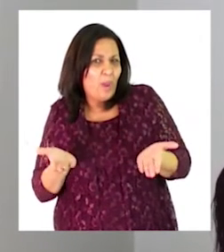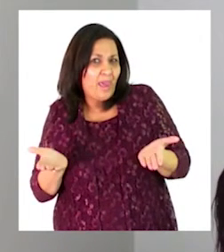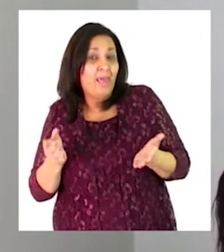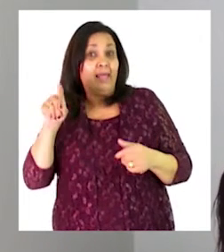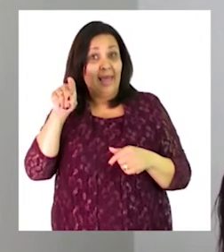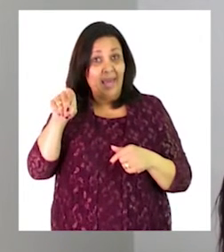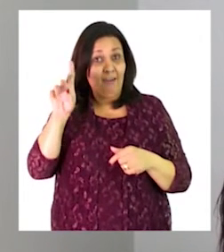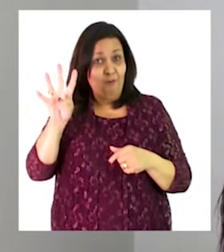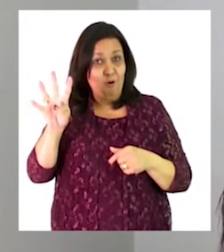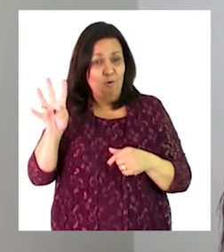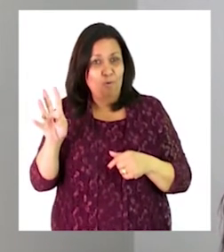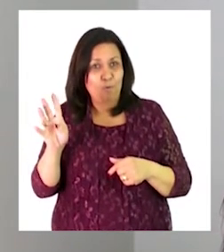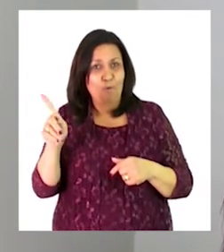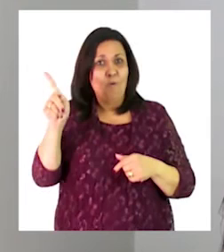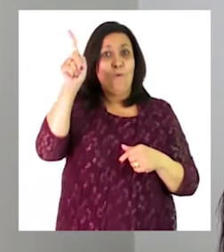find 4.